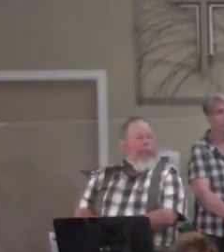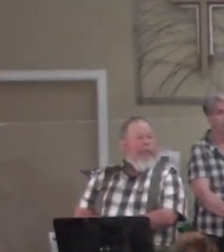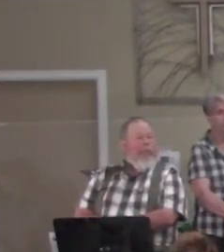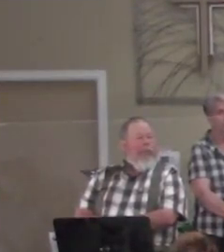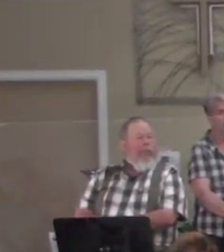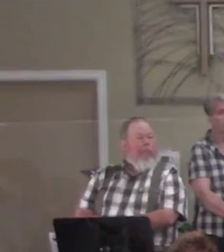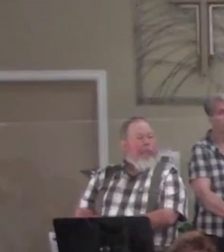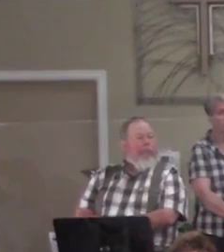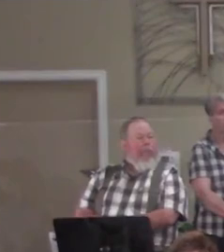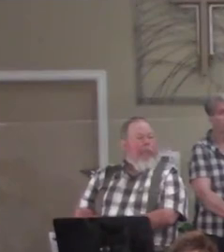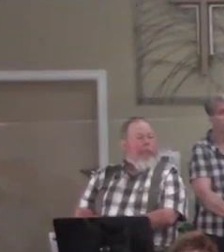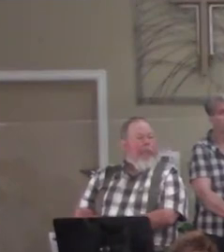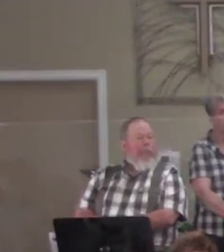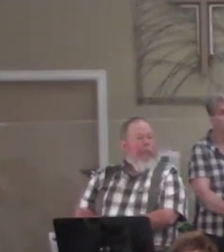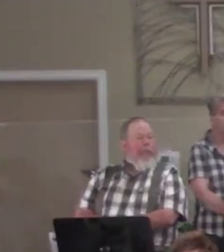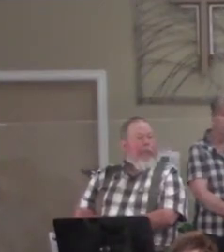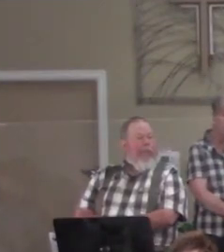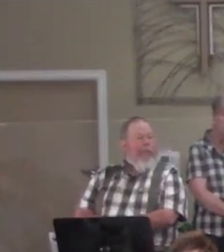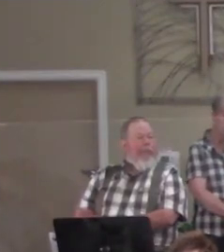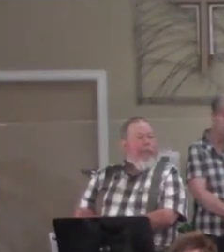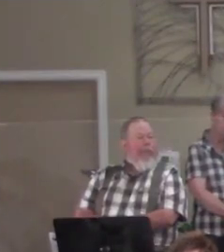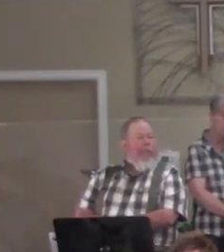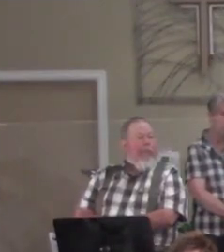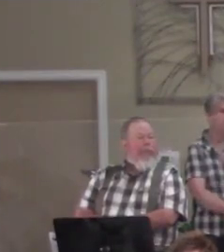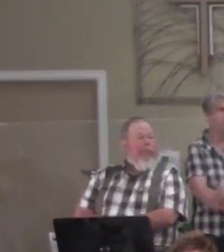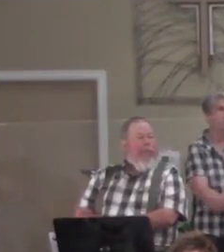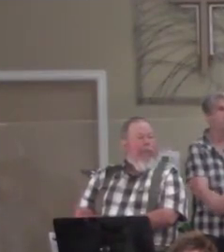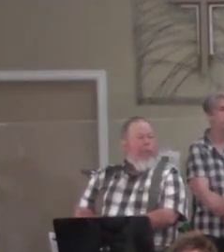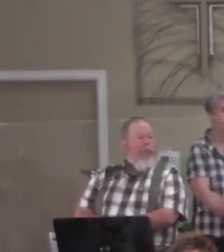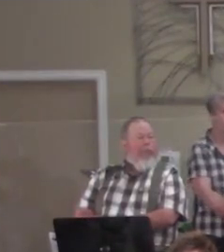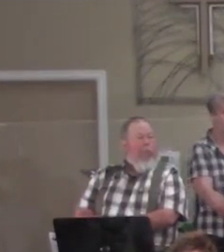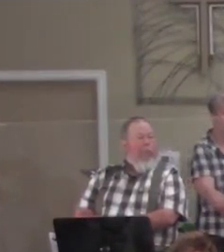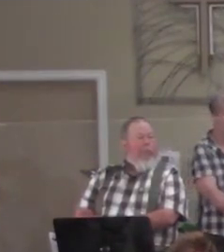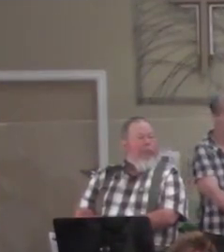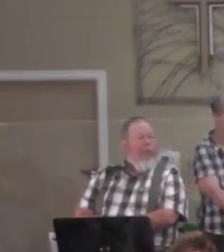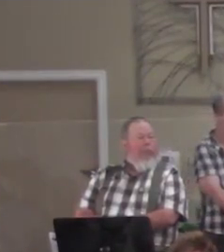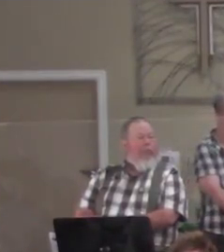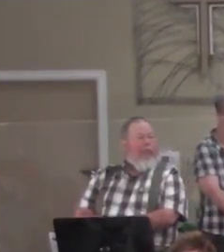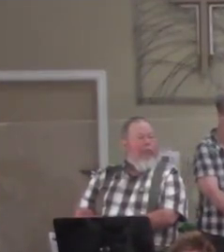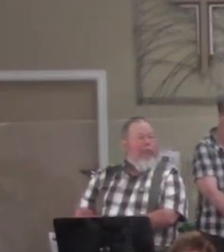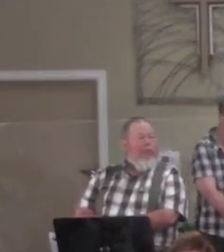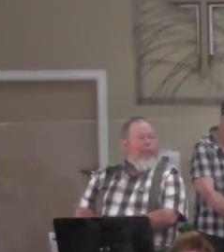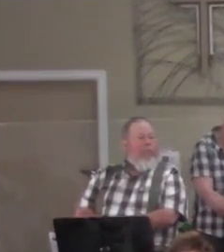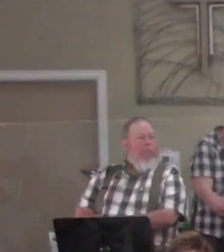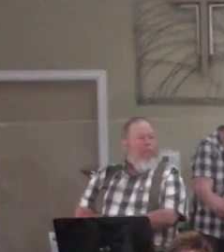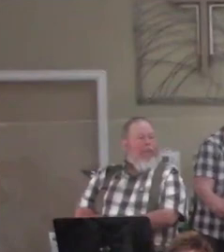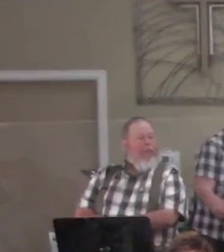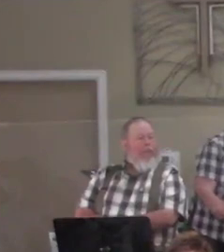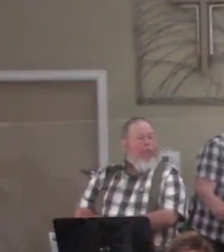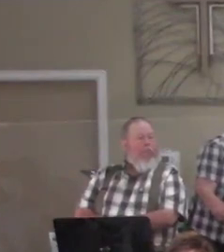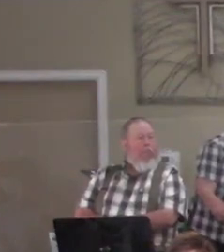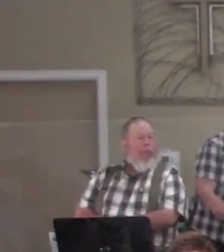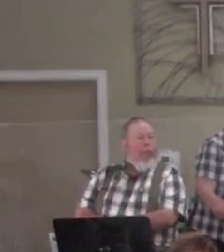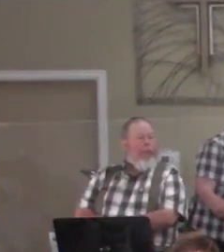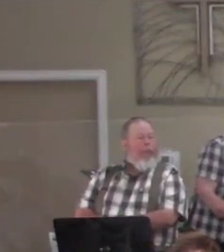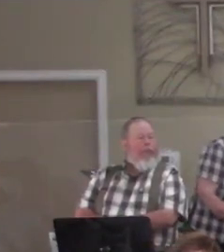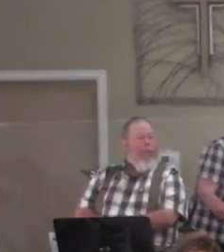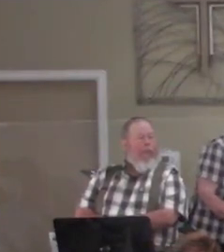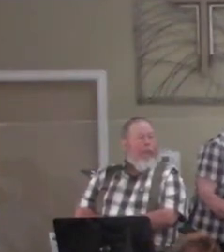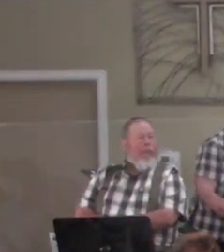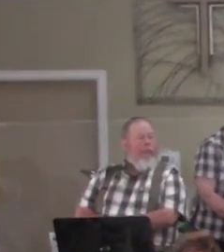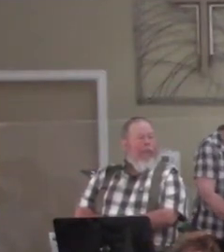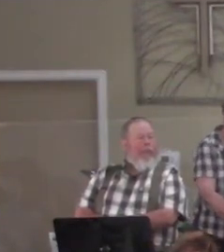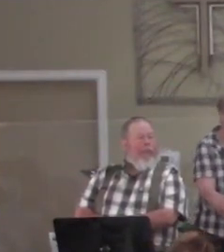Bible study class for younger people, would you come talk to me or message me or call me or something? We have a need